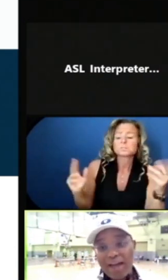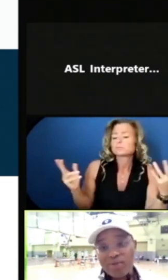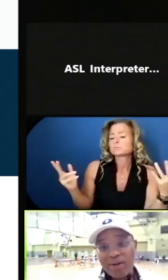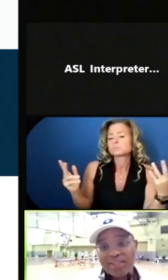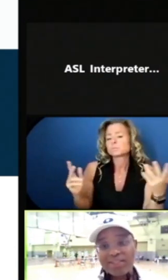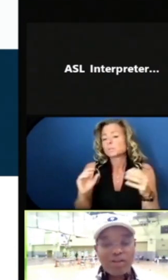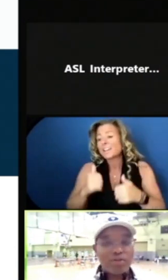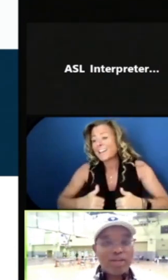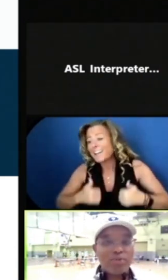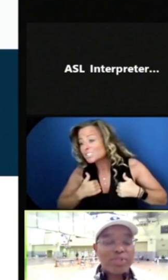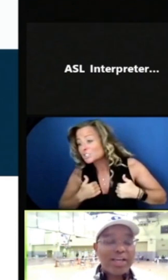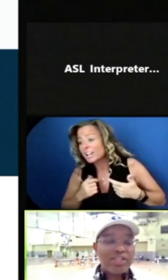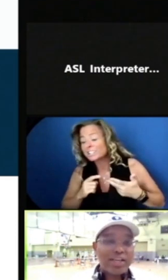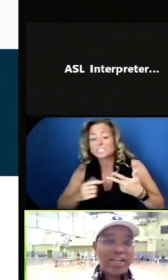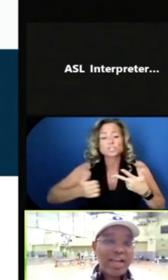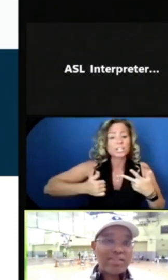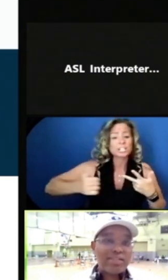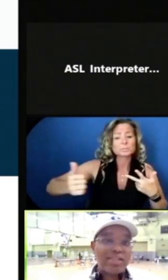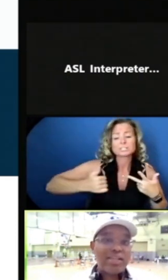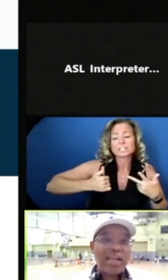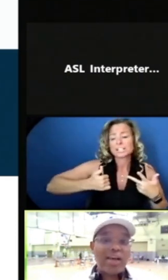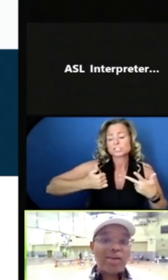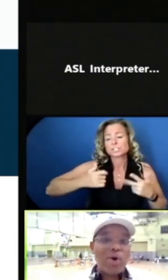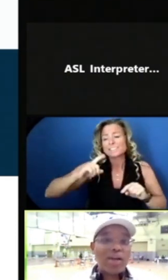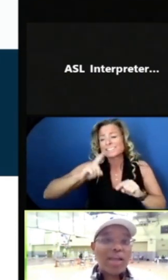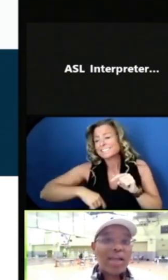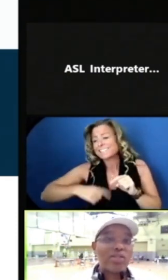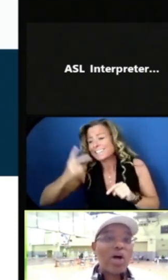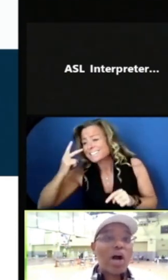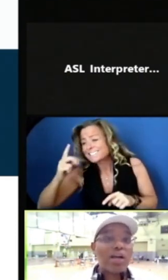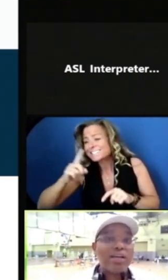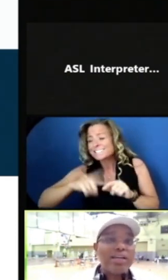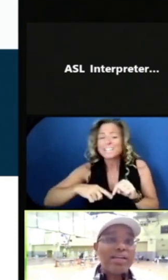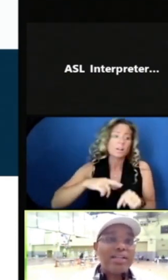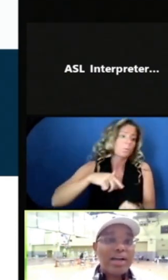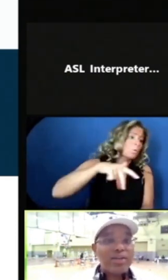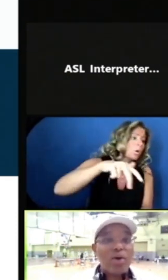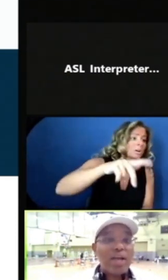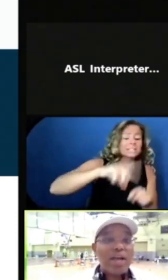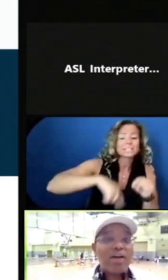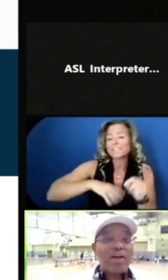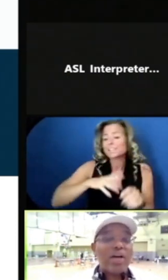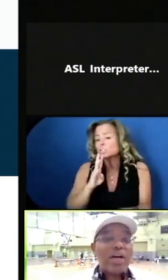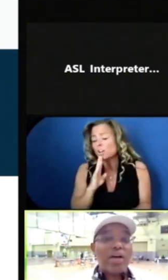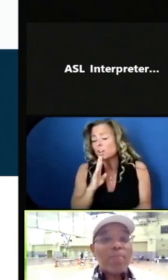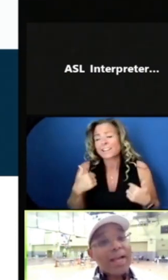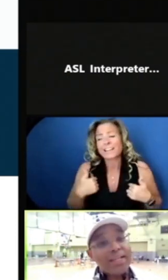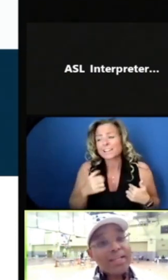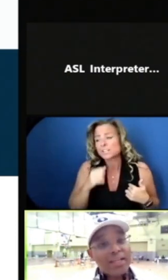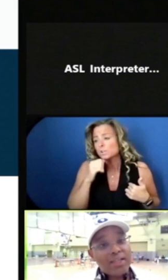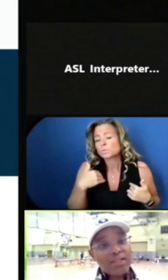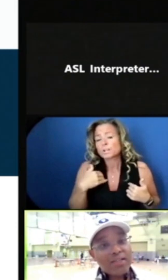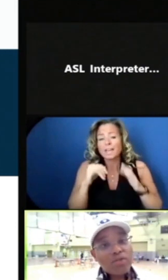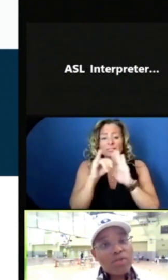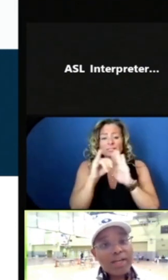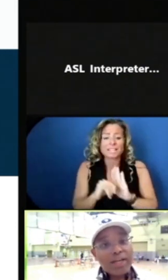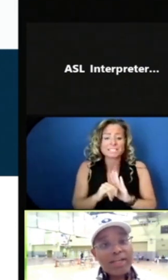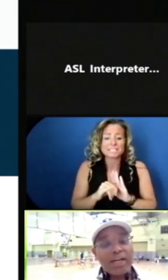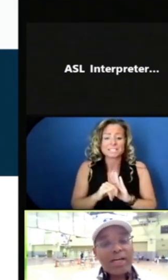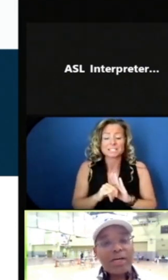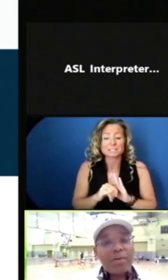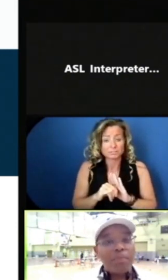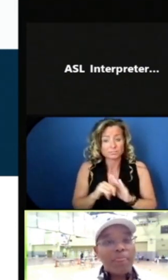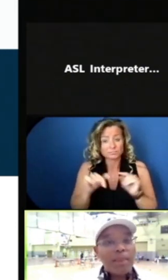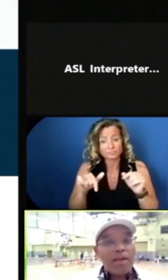no address, no transportation. I can't see, can't walk, can't talk. I don't have ID in this